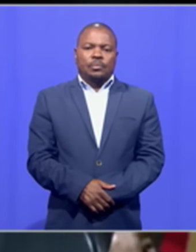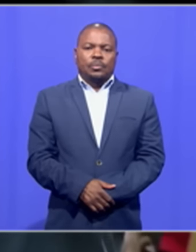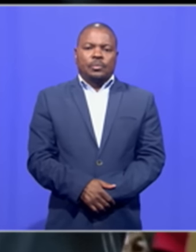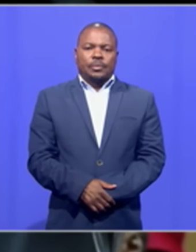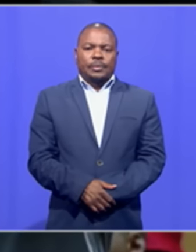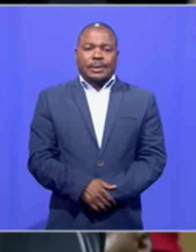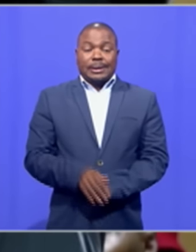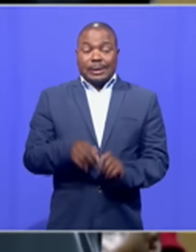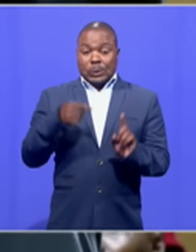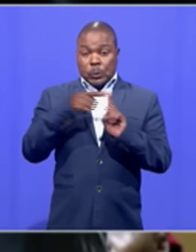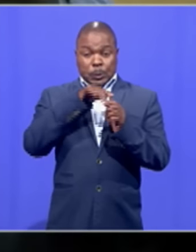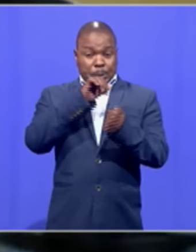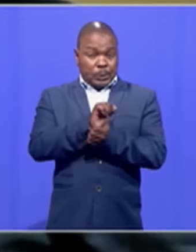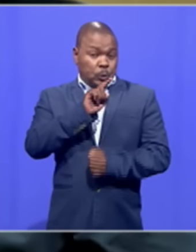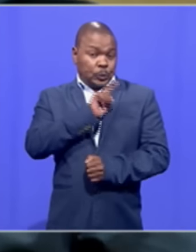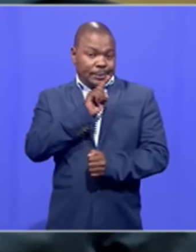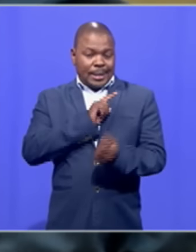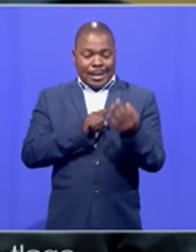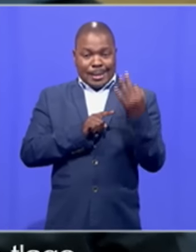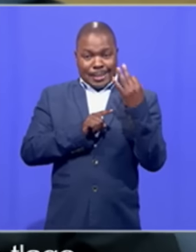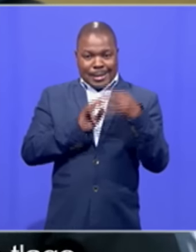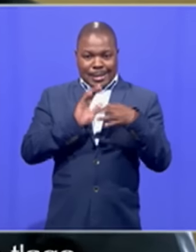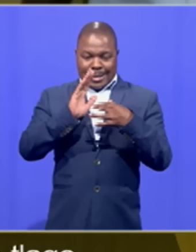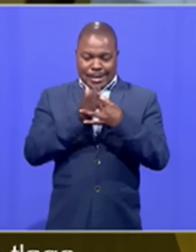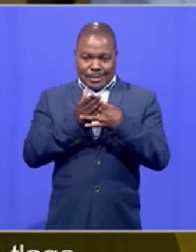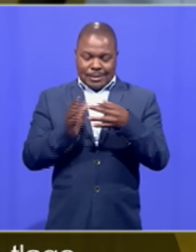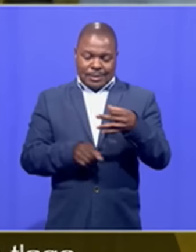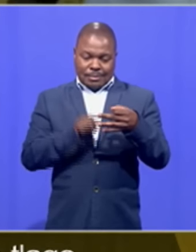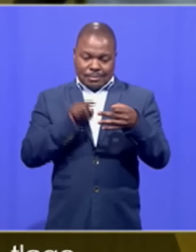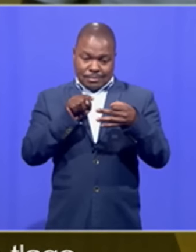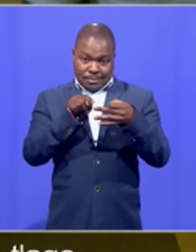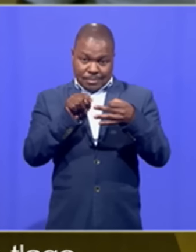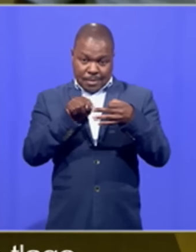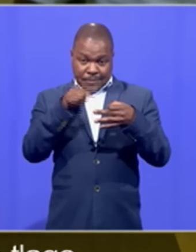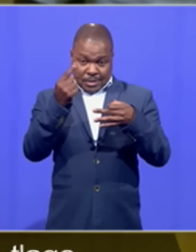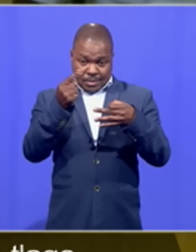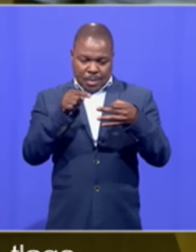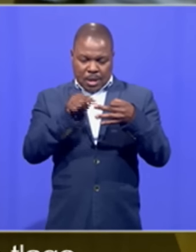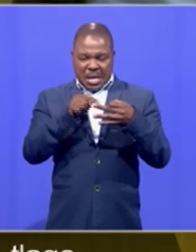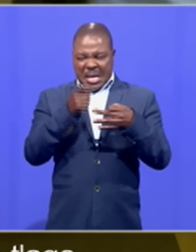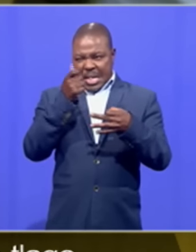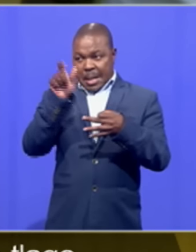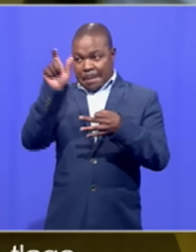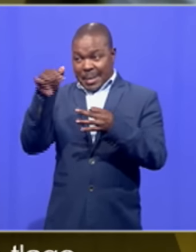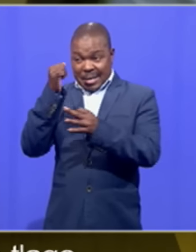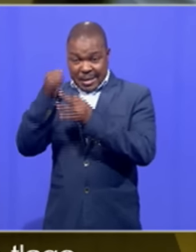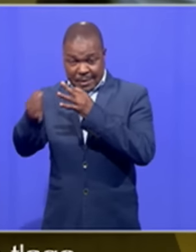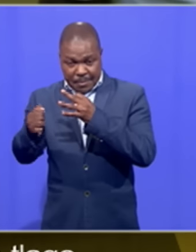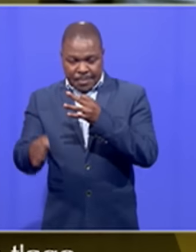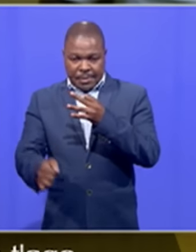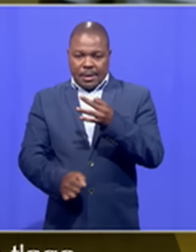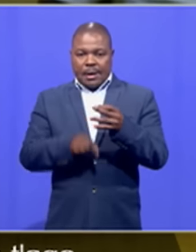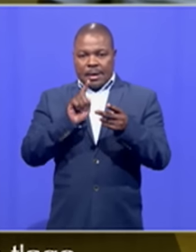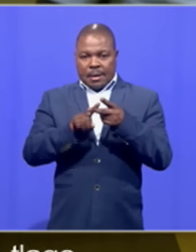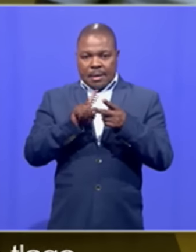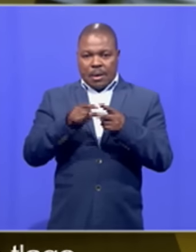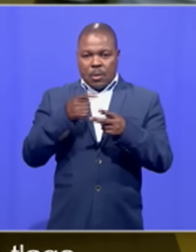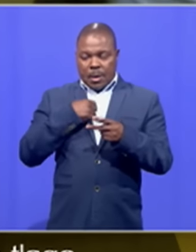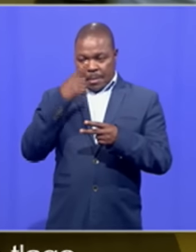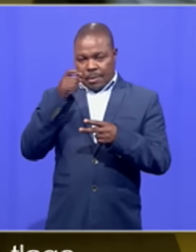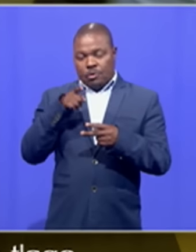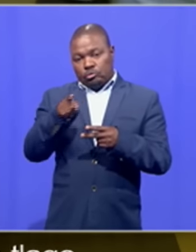The accused is facing 3 counts. The first count is that of attempted murder, and we'd beg leave of the